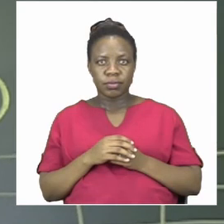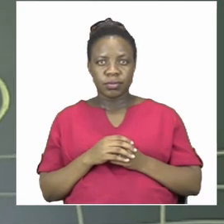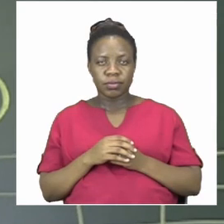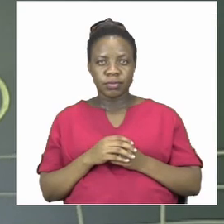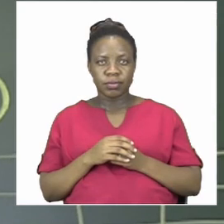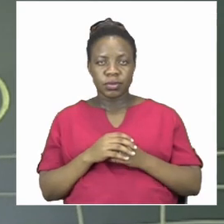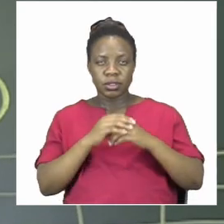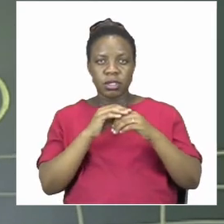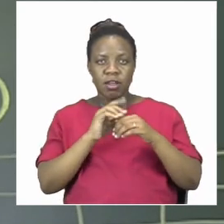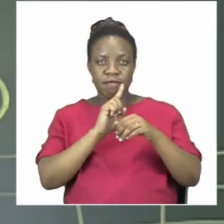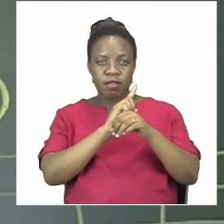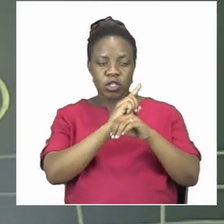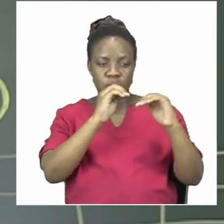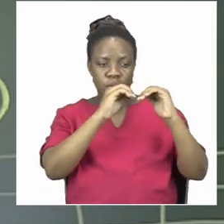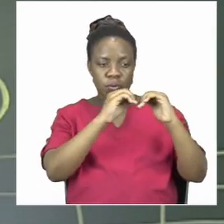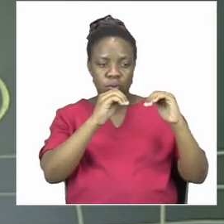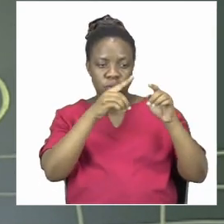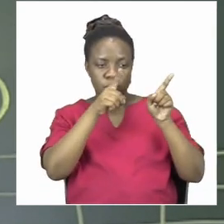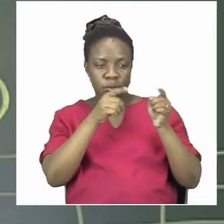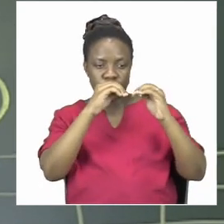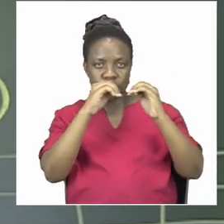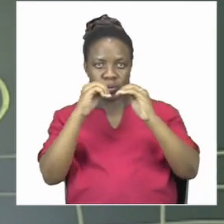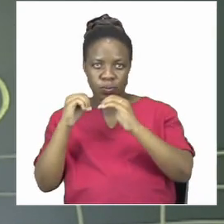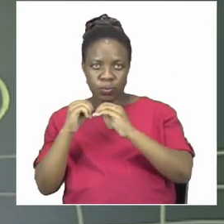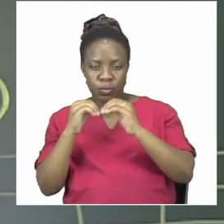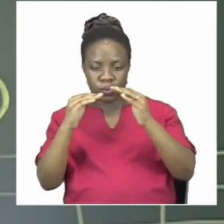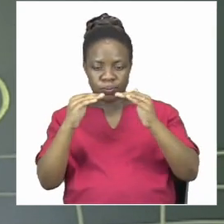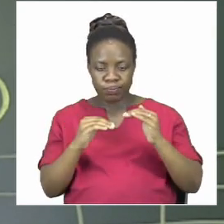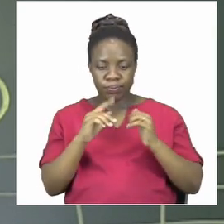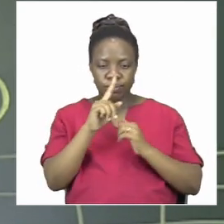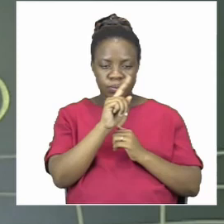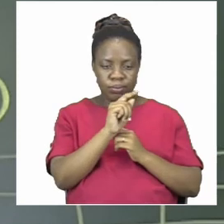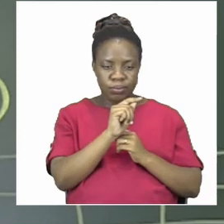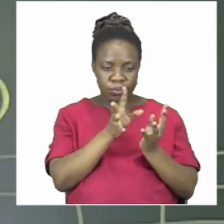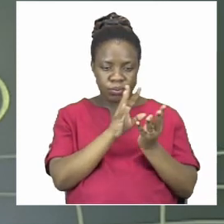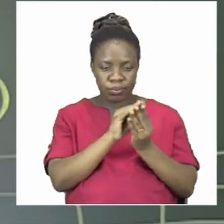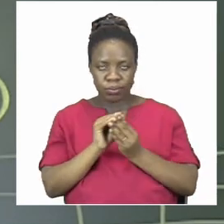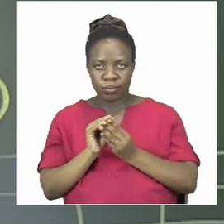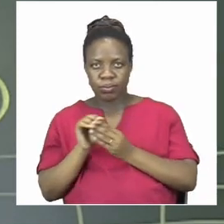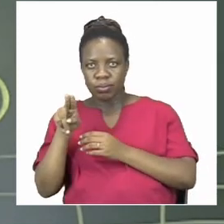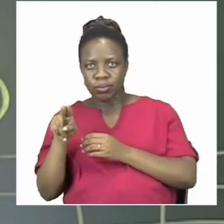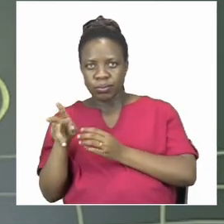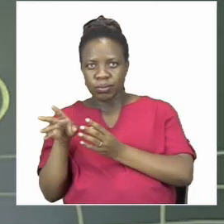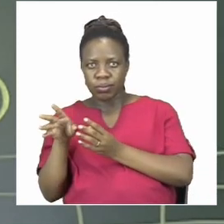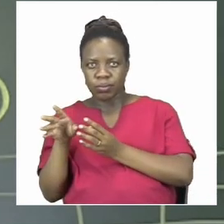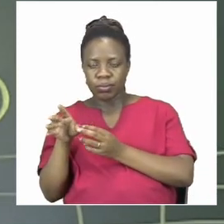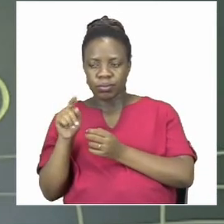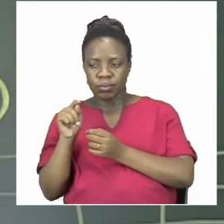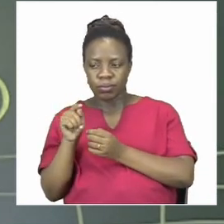6 plus 3 is equal to 9. So now we have added up our tens and we have added up